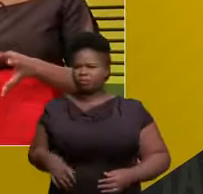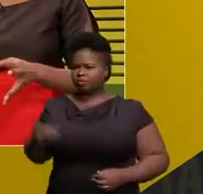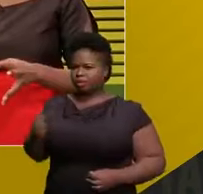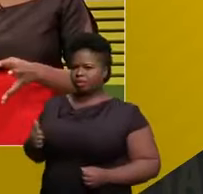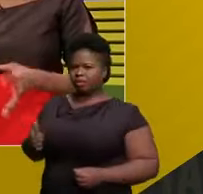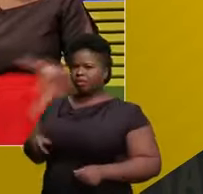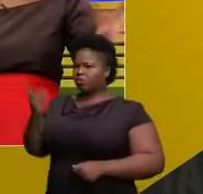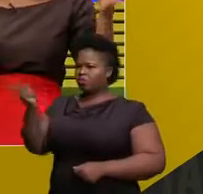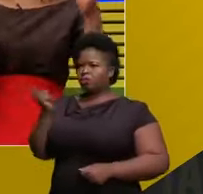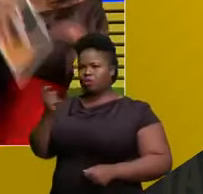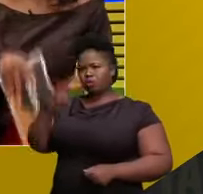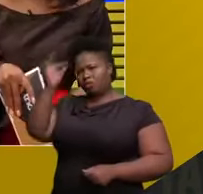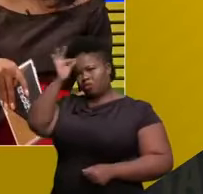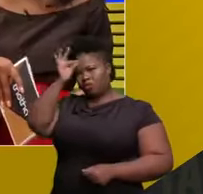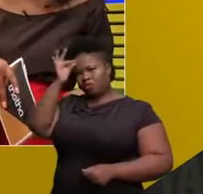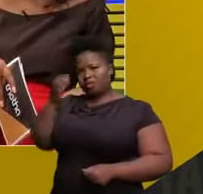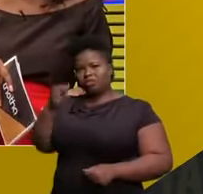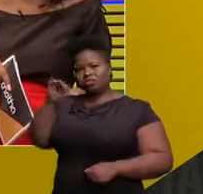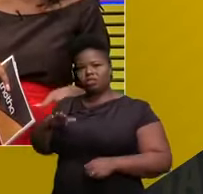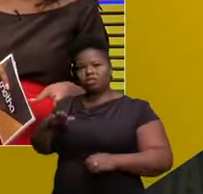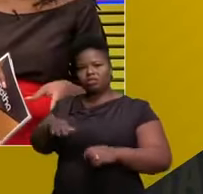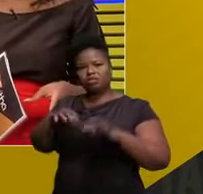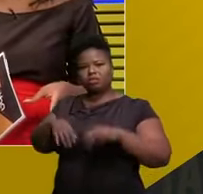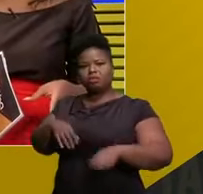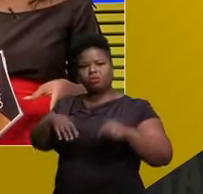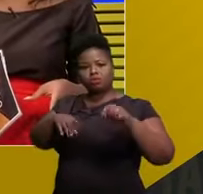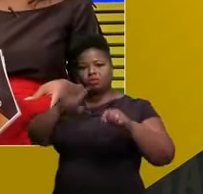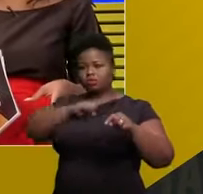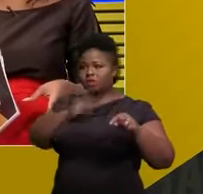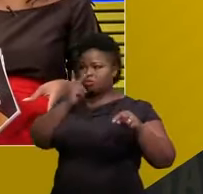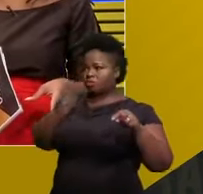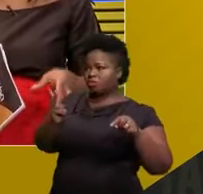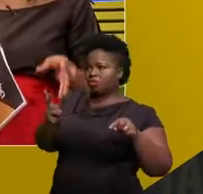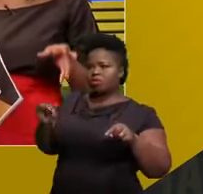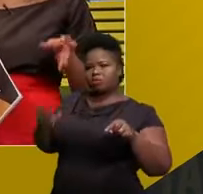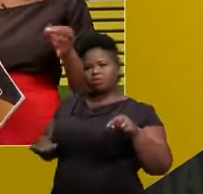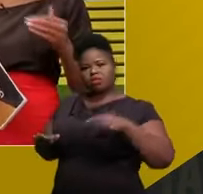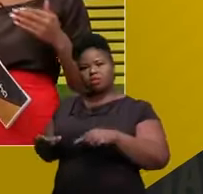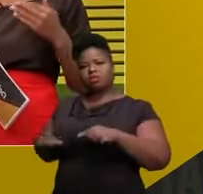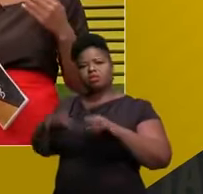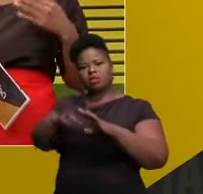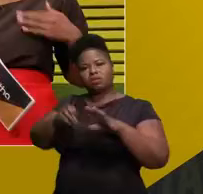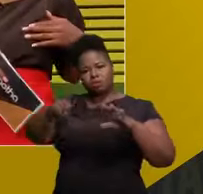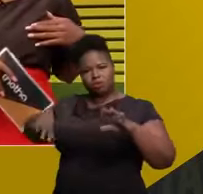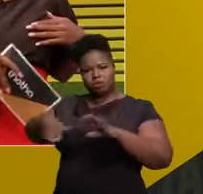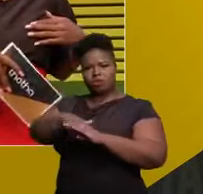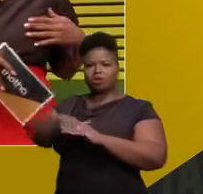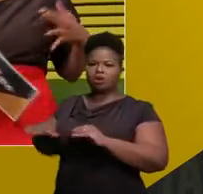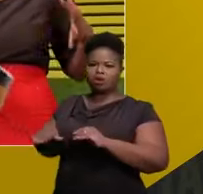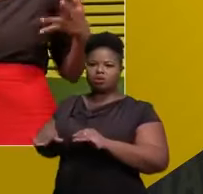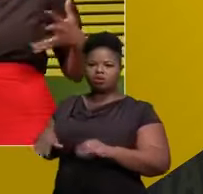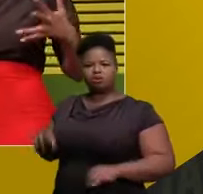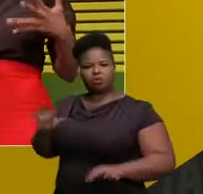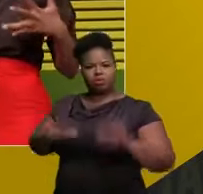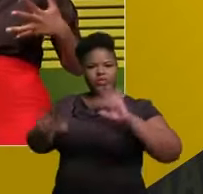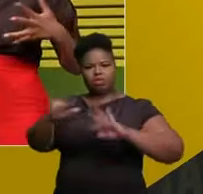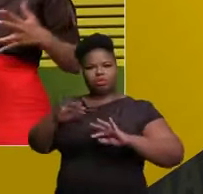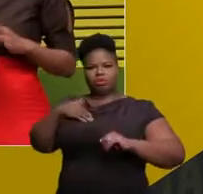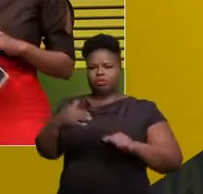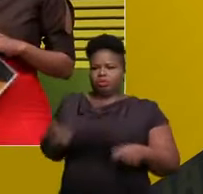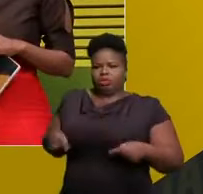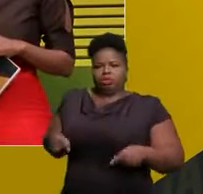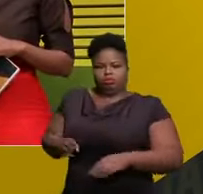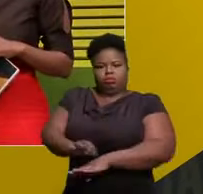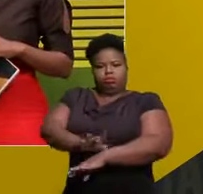when ona ta maponesa ngwana sa le go putung no o montsitse nke o bona gore ngwana ka mnyanyana o mo bone I'm getting